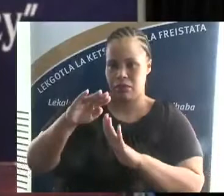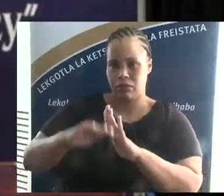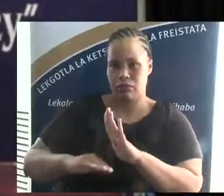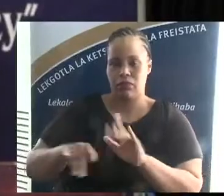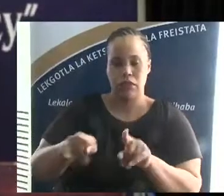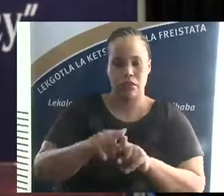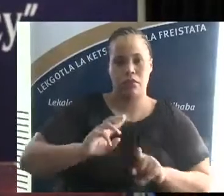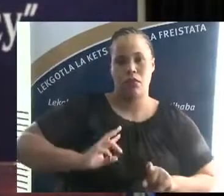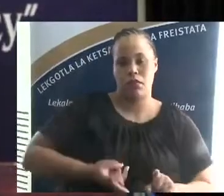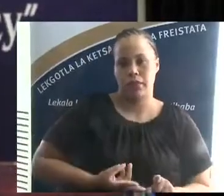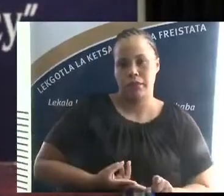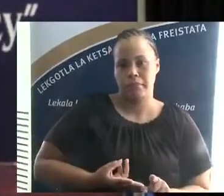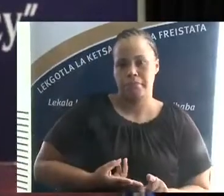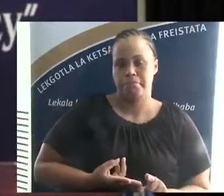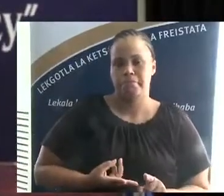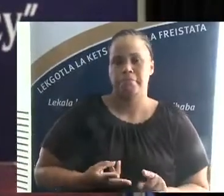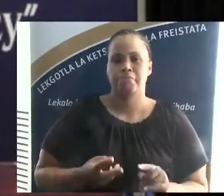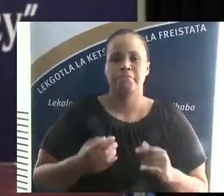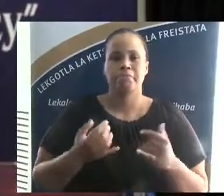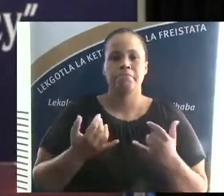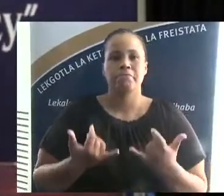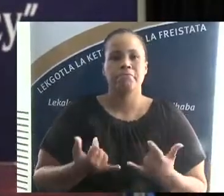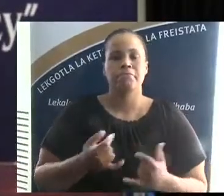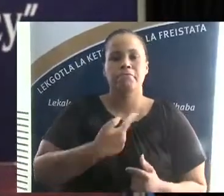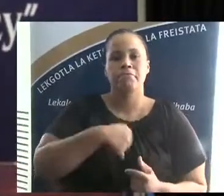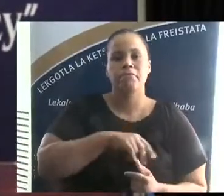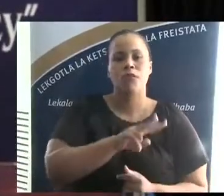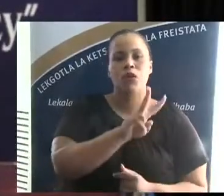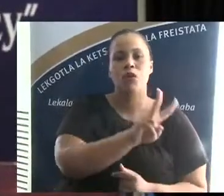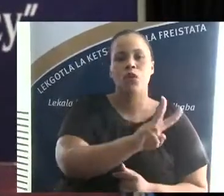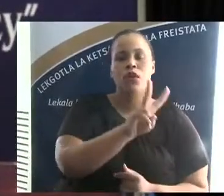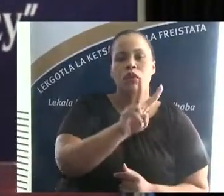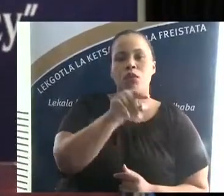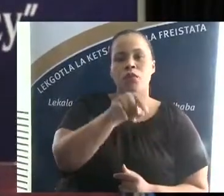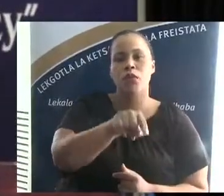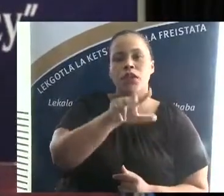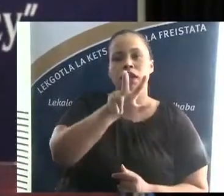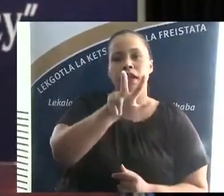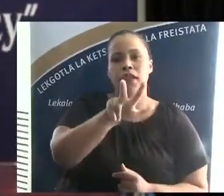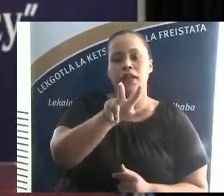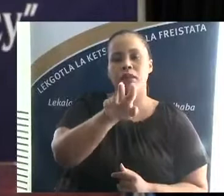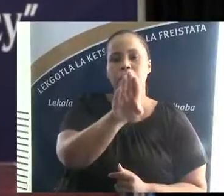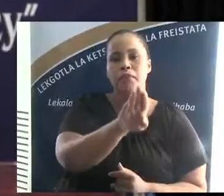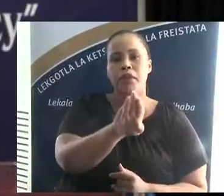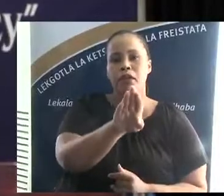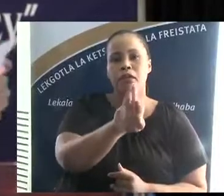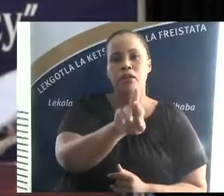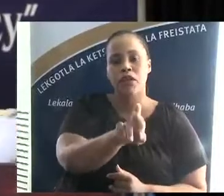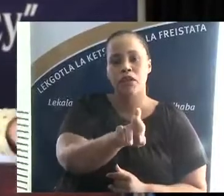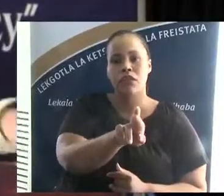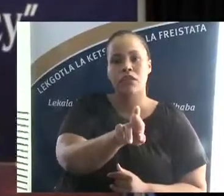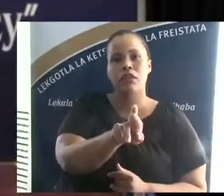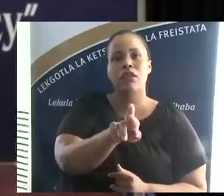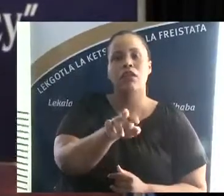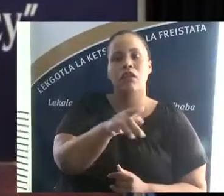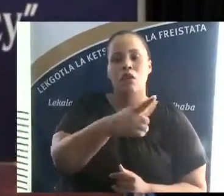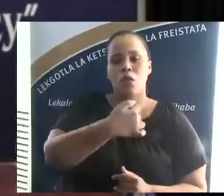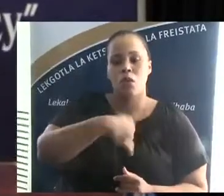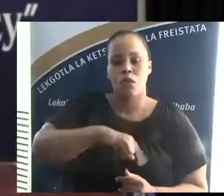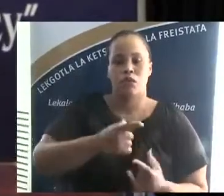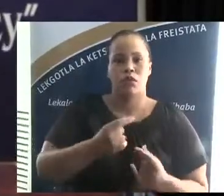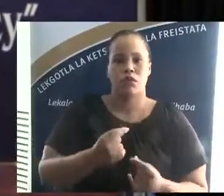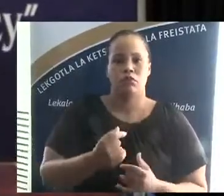women. The province will invest more than 22.8 billion on economic and infrastructure programs over the